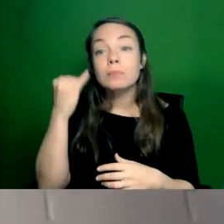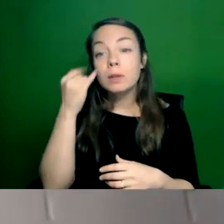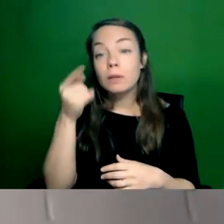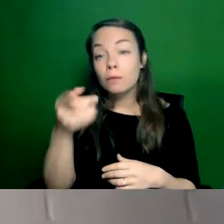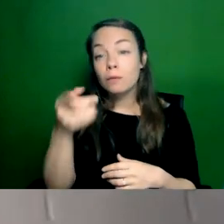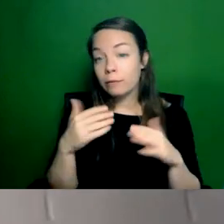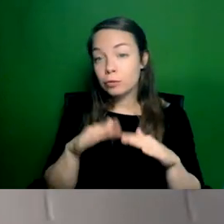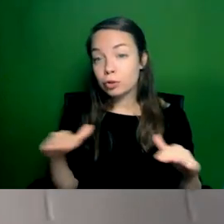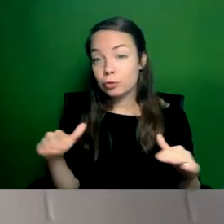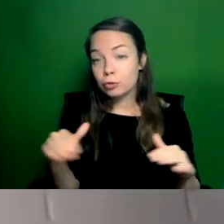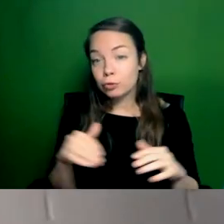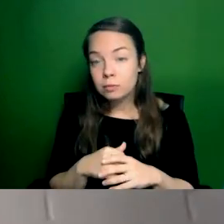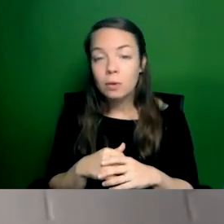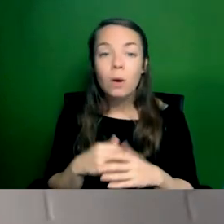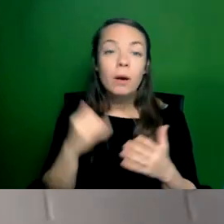an influencer